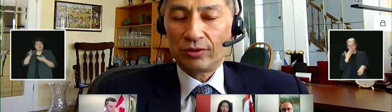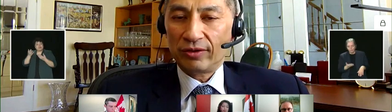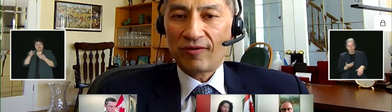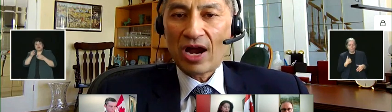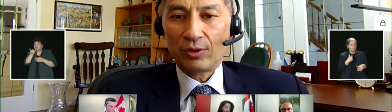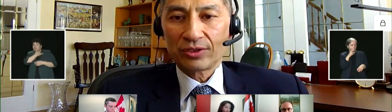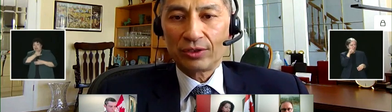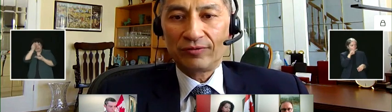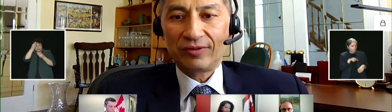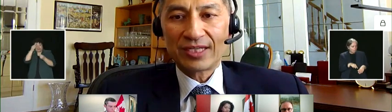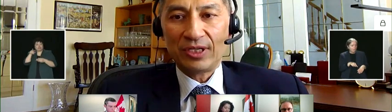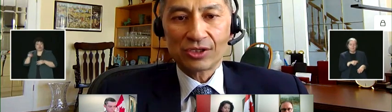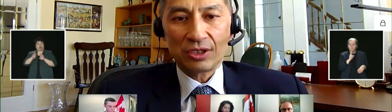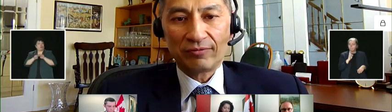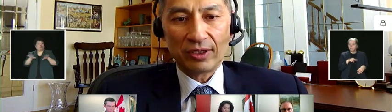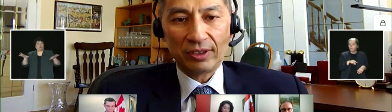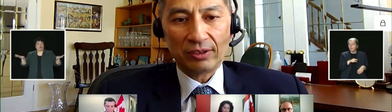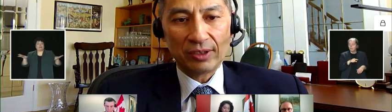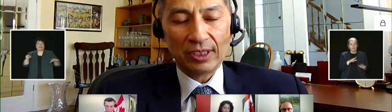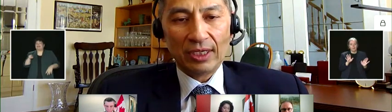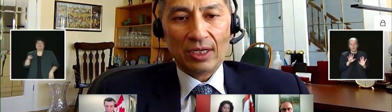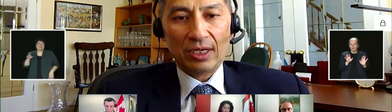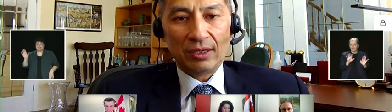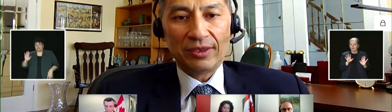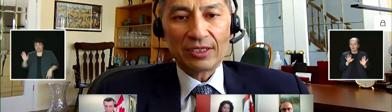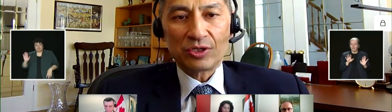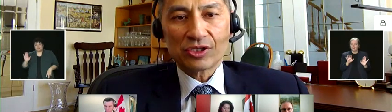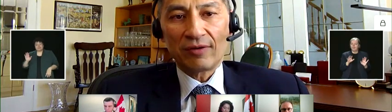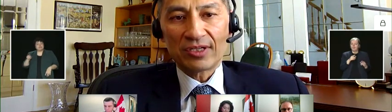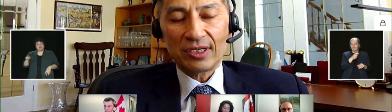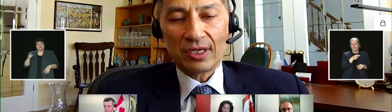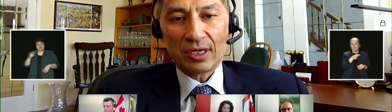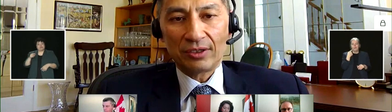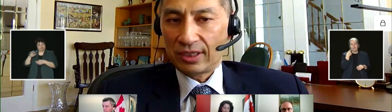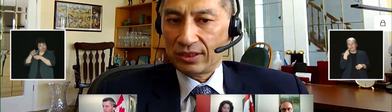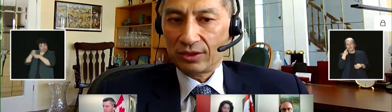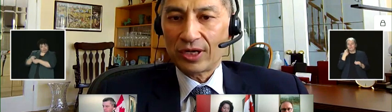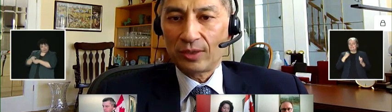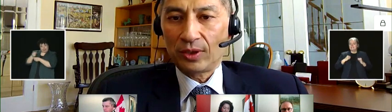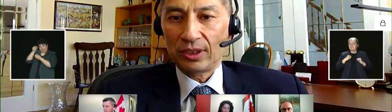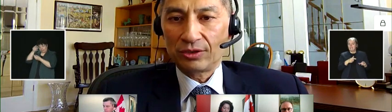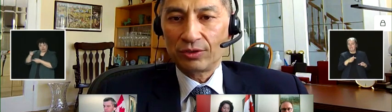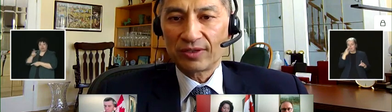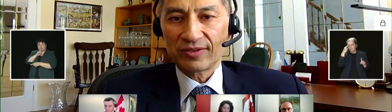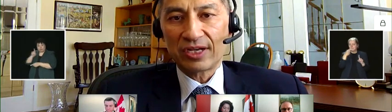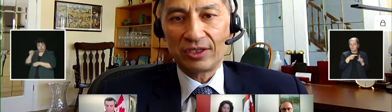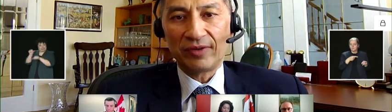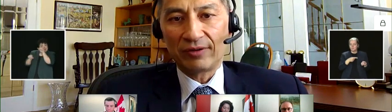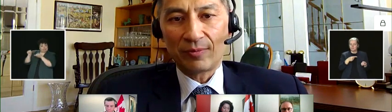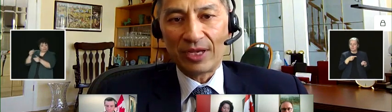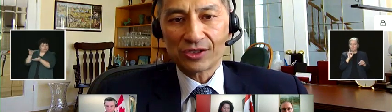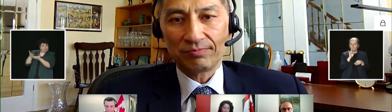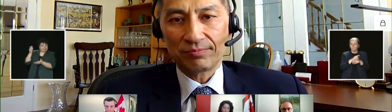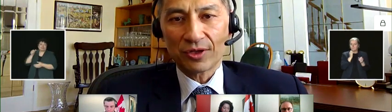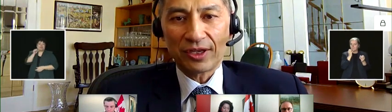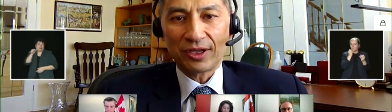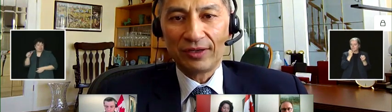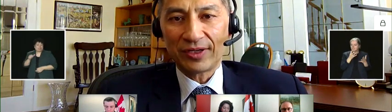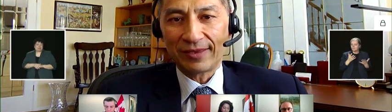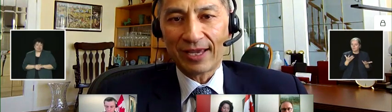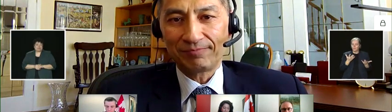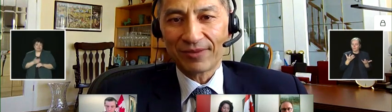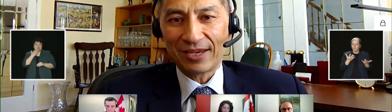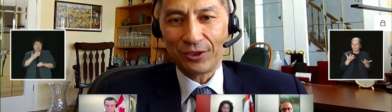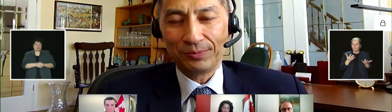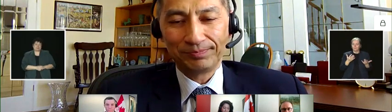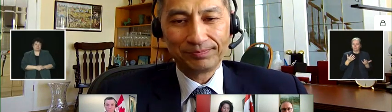to the sort of the viral sort of dissemination of things which obviously are not credible in terms of scientific information. So I think I'll leave